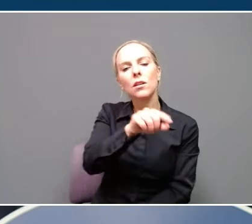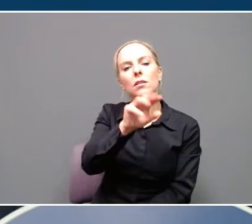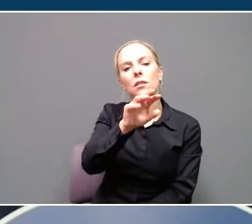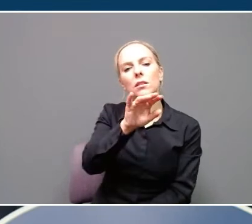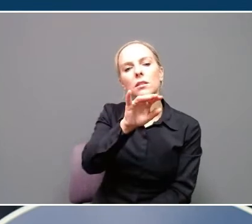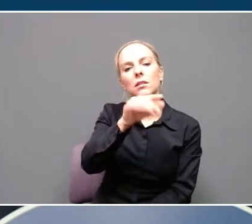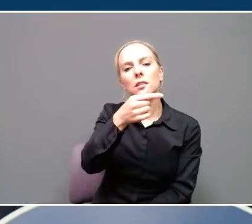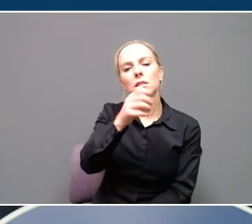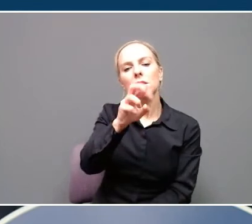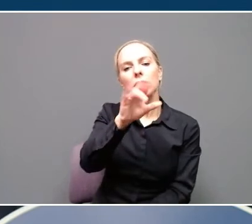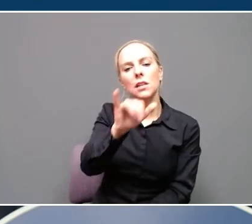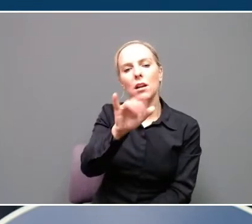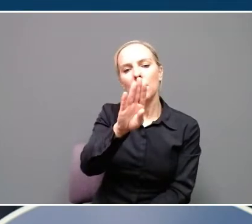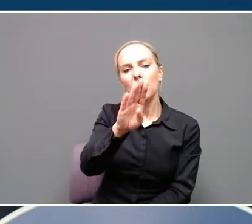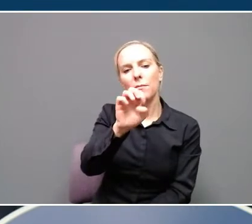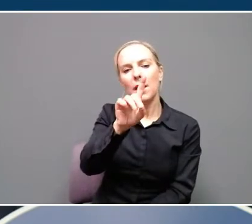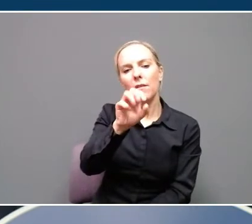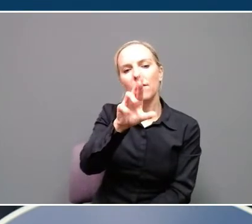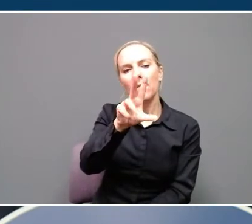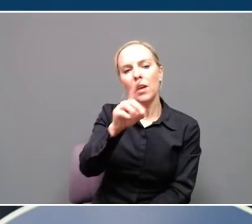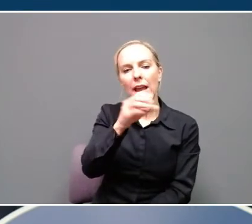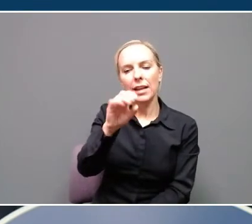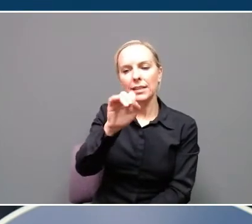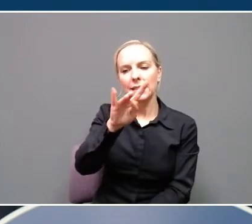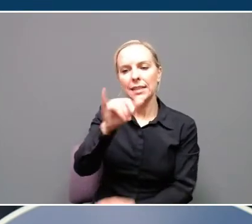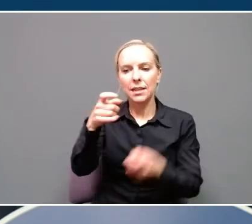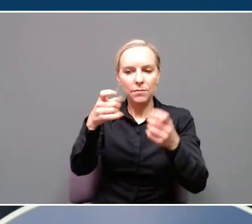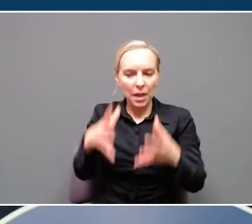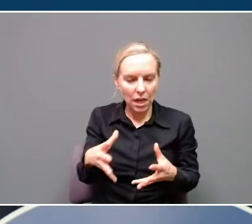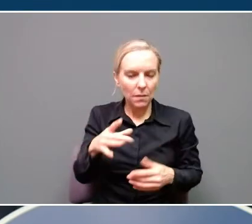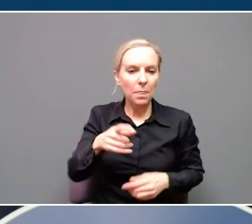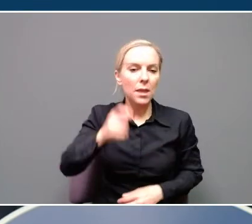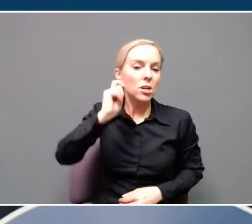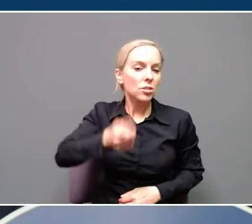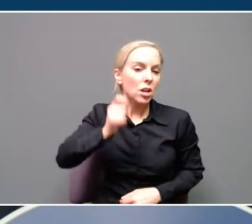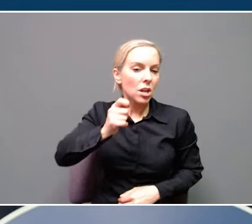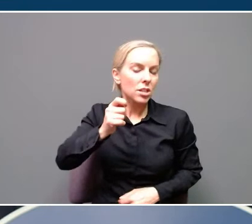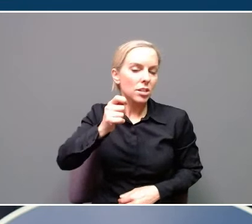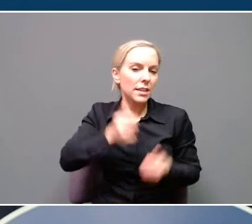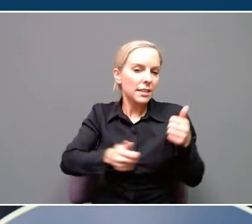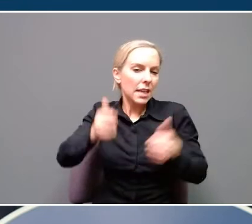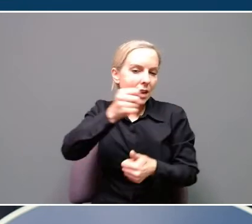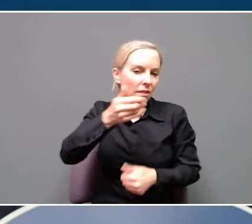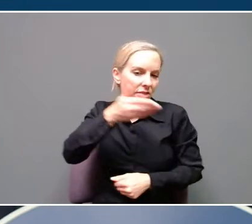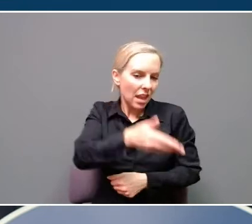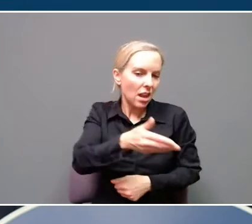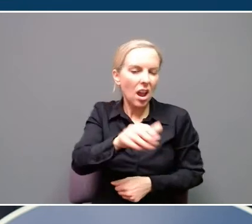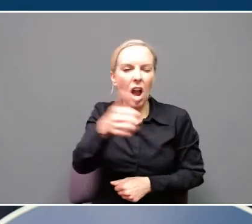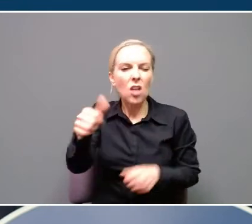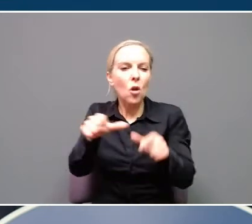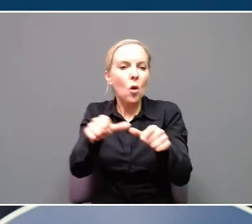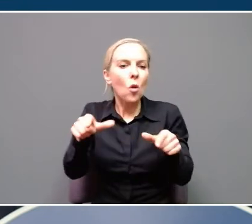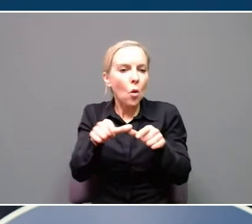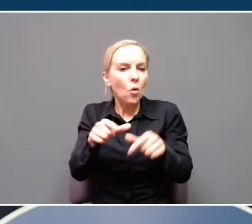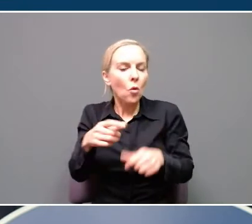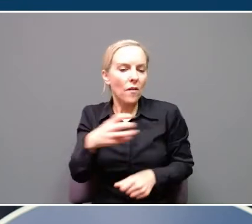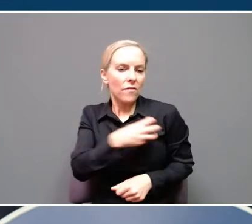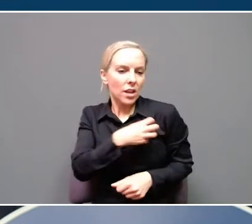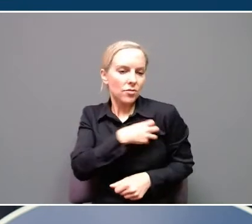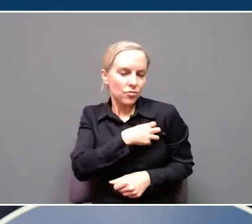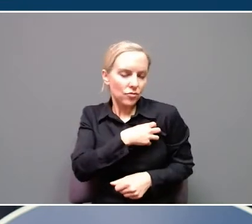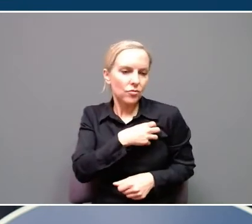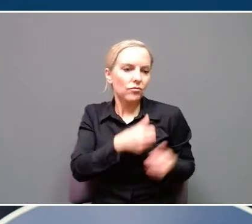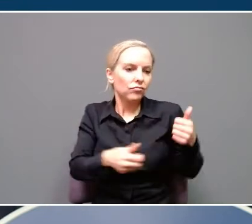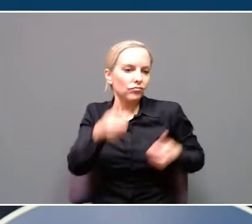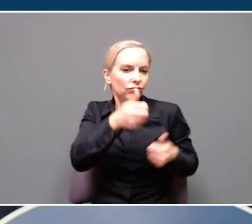City Manager Adam Ledford, and Judge was there, the Judge Executive, and other local officials, a number of city